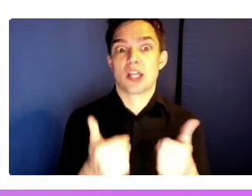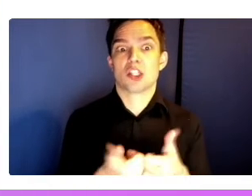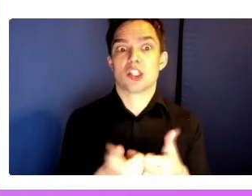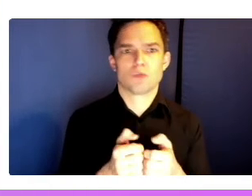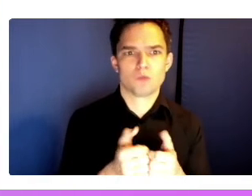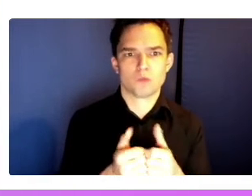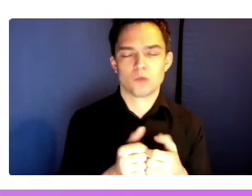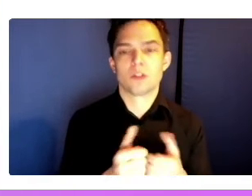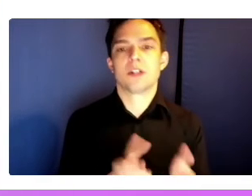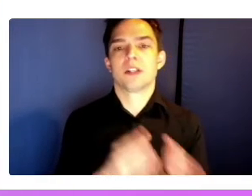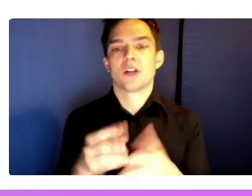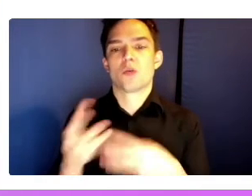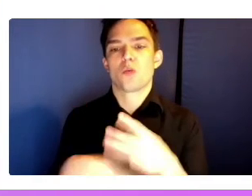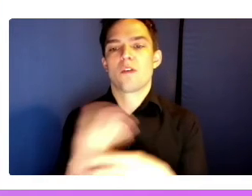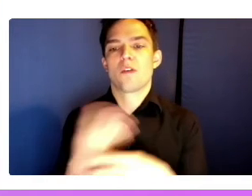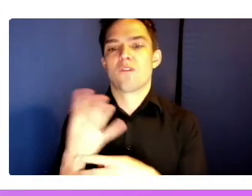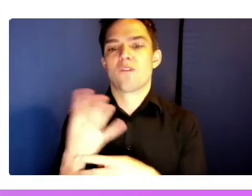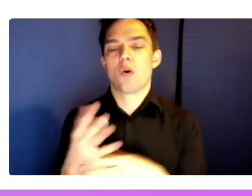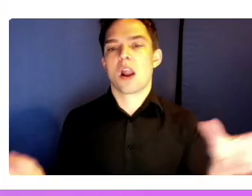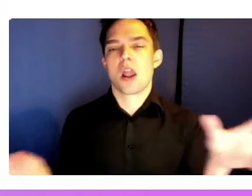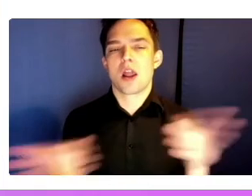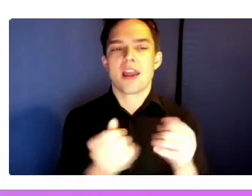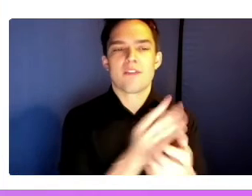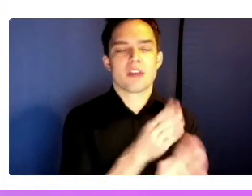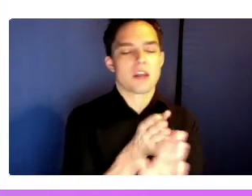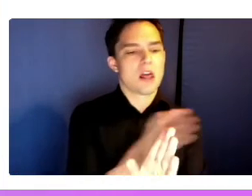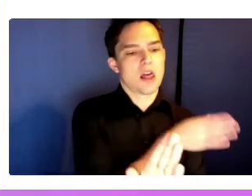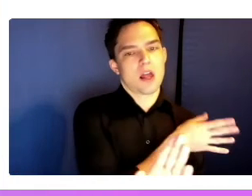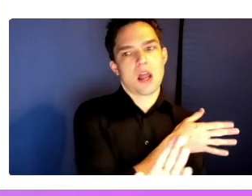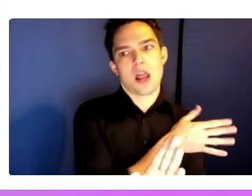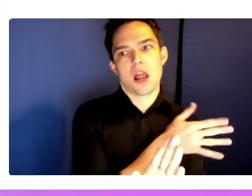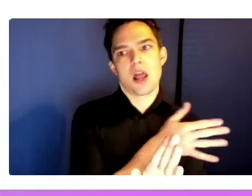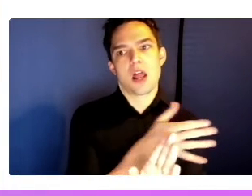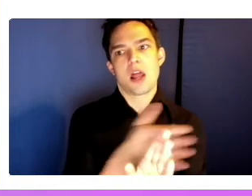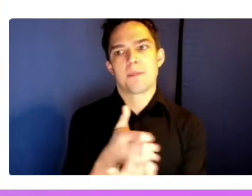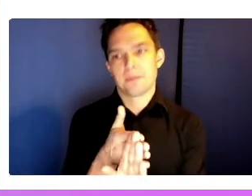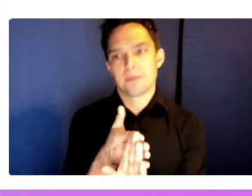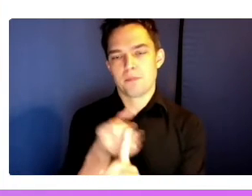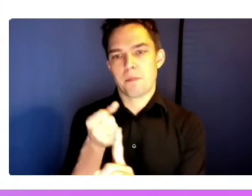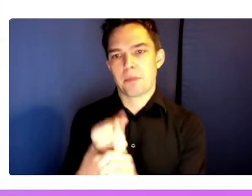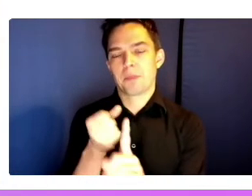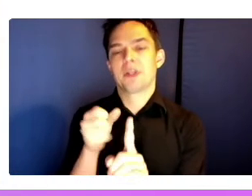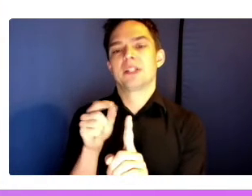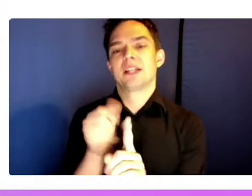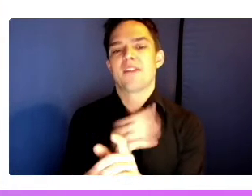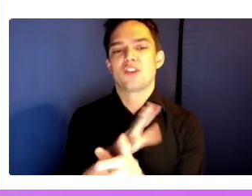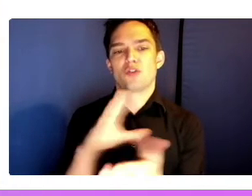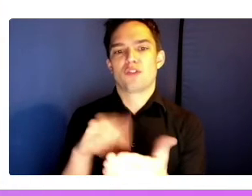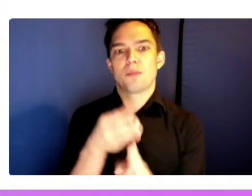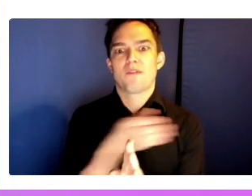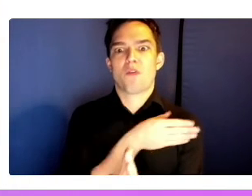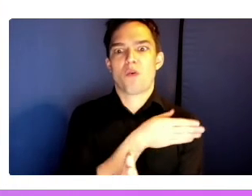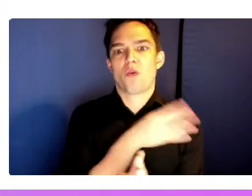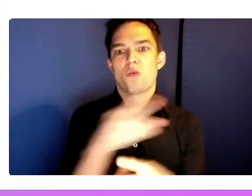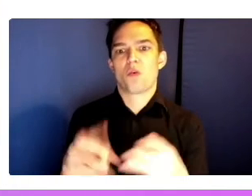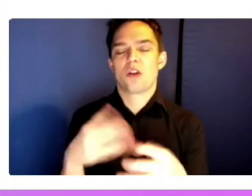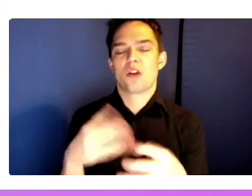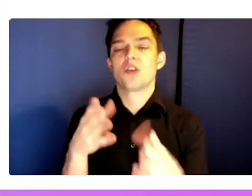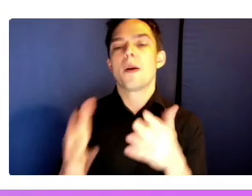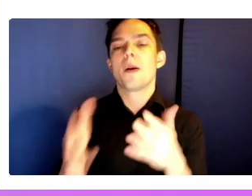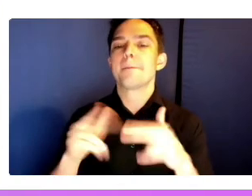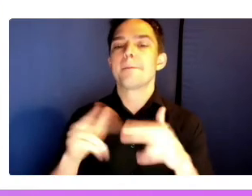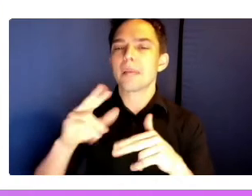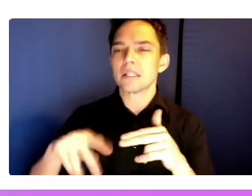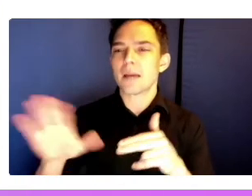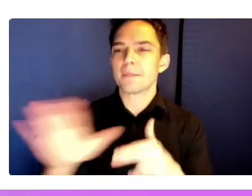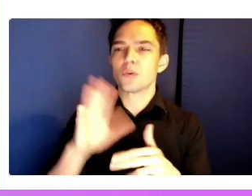World 4 is the culmination of everything you had learned in the previous worlds. You build up